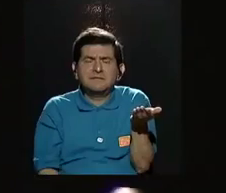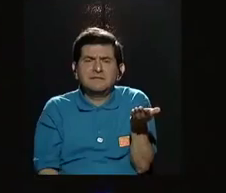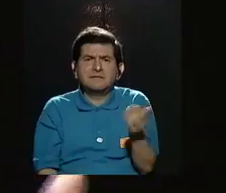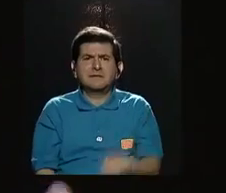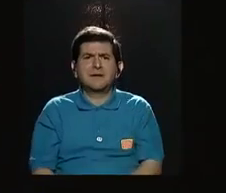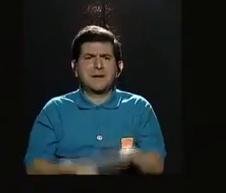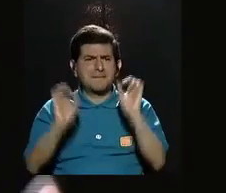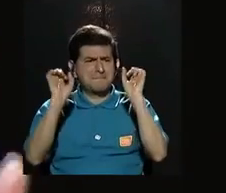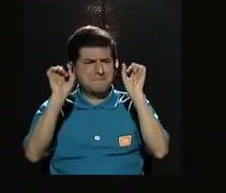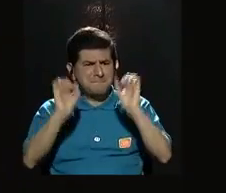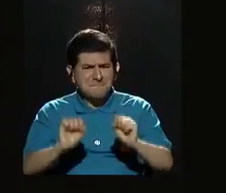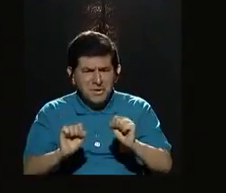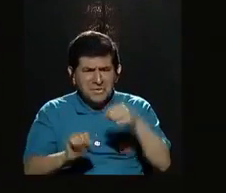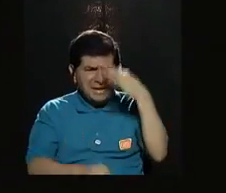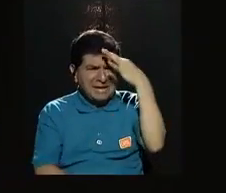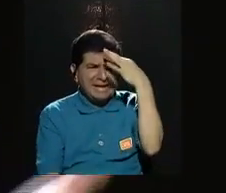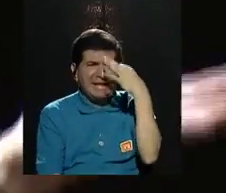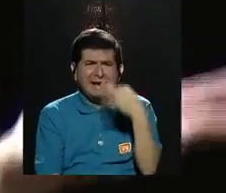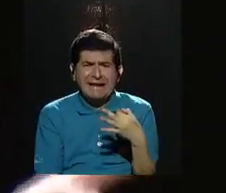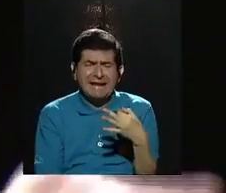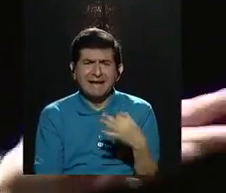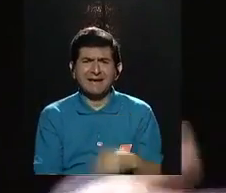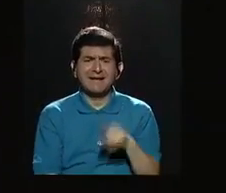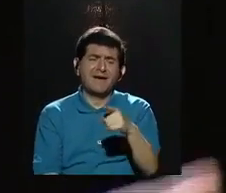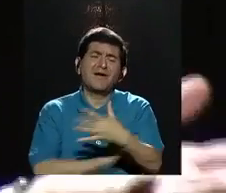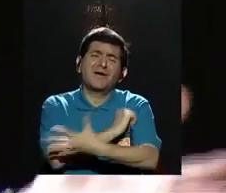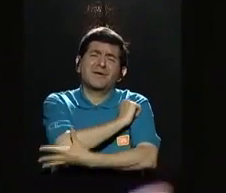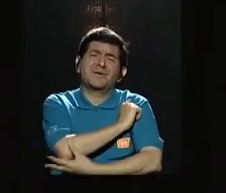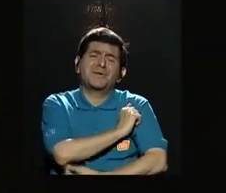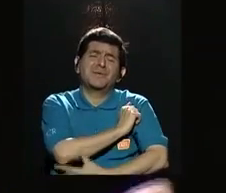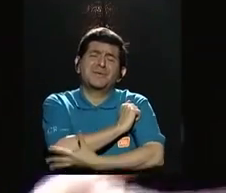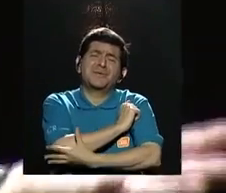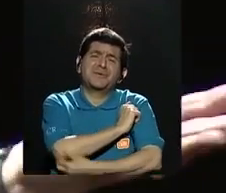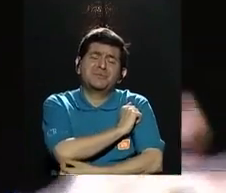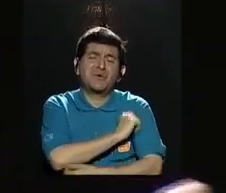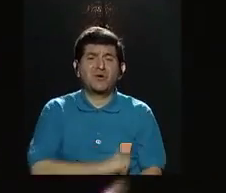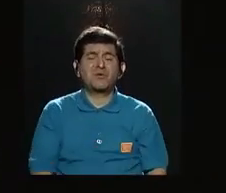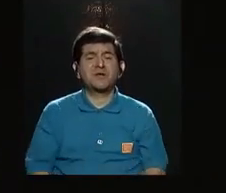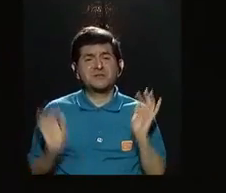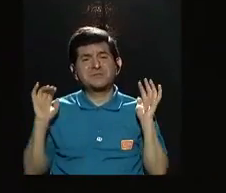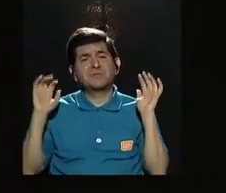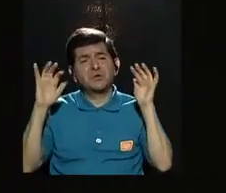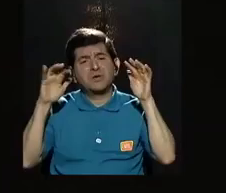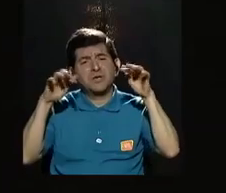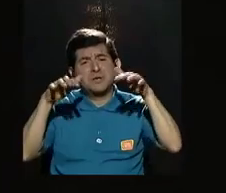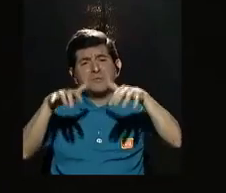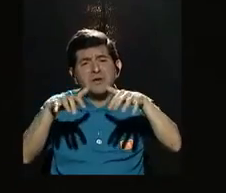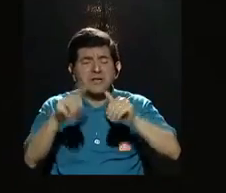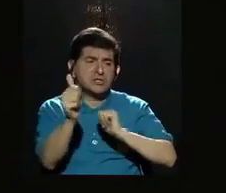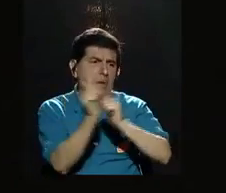to believe that they are poor because immigrants crossed the border from Mexico?